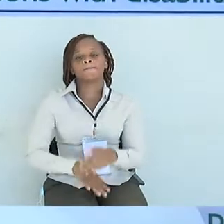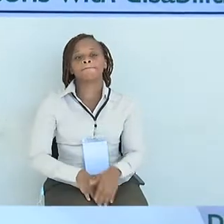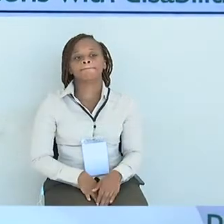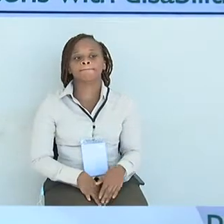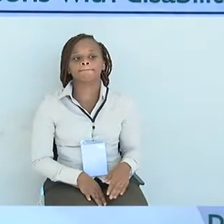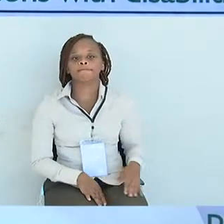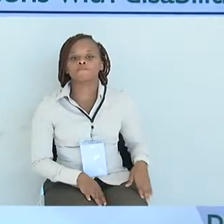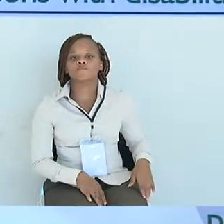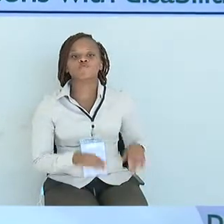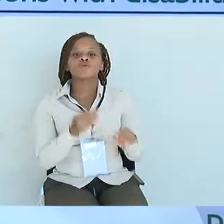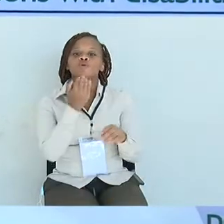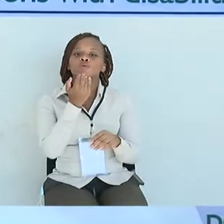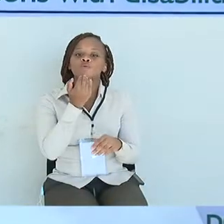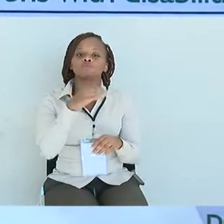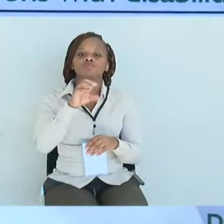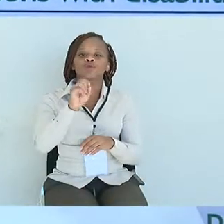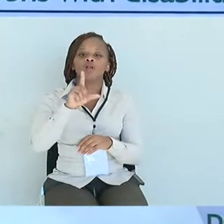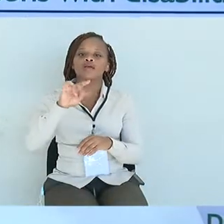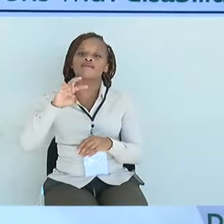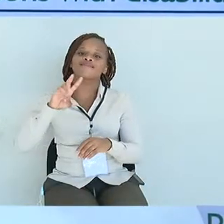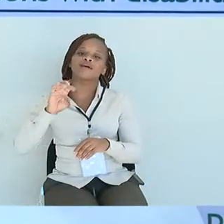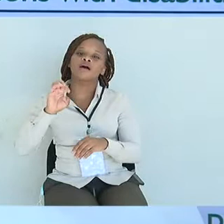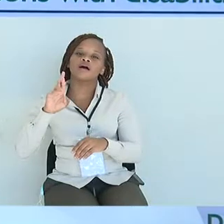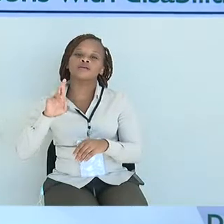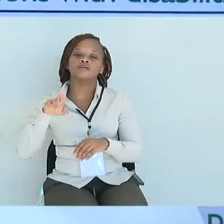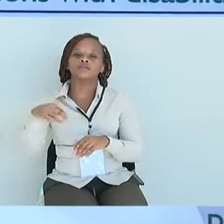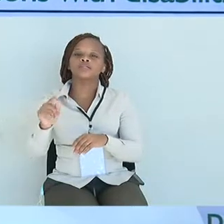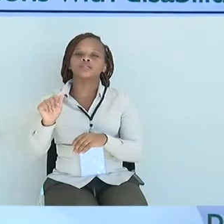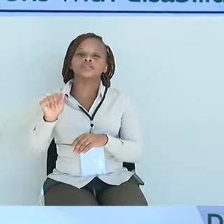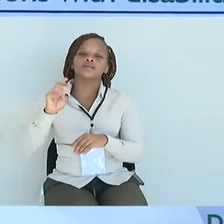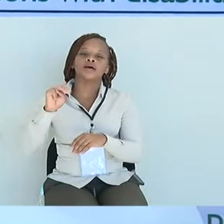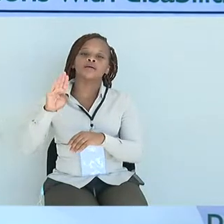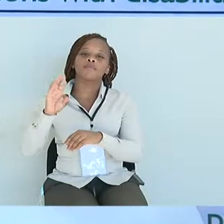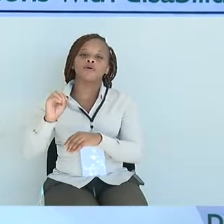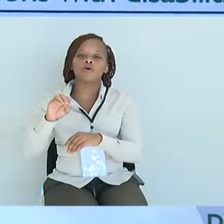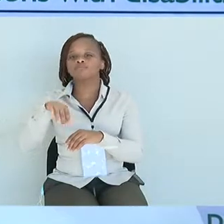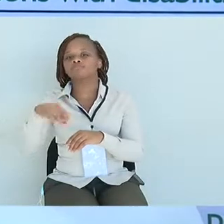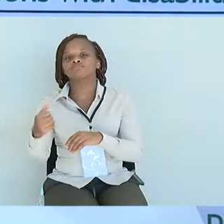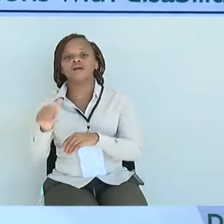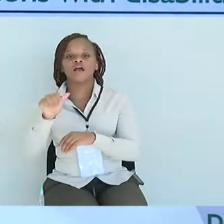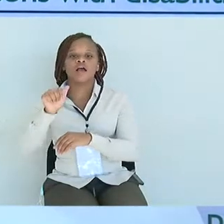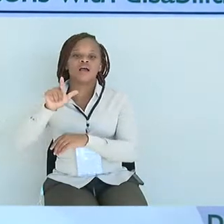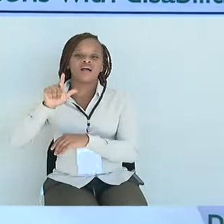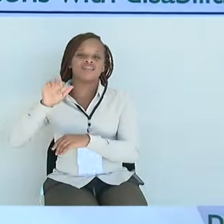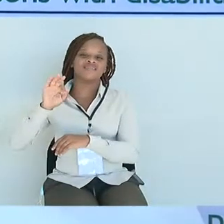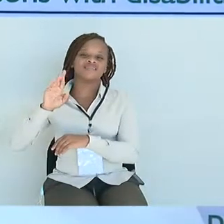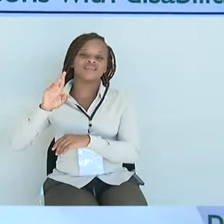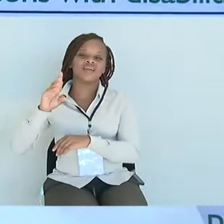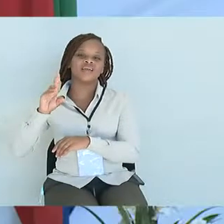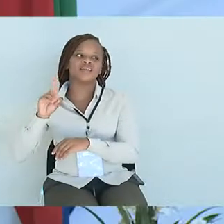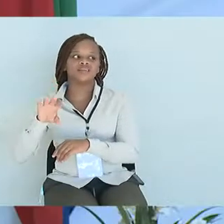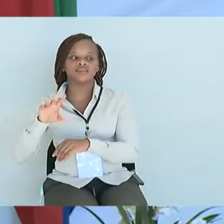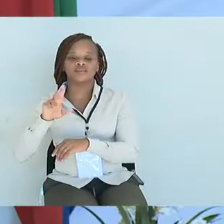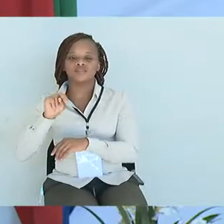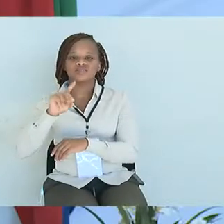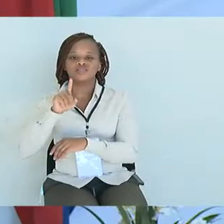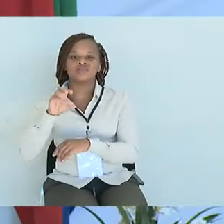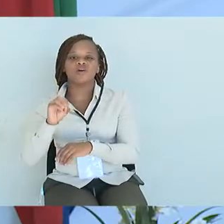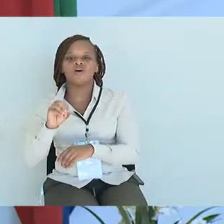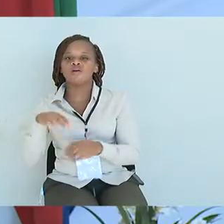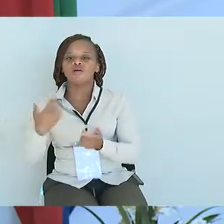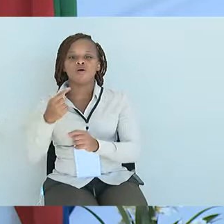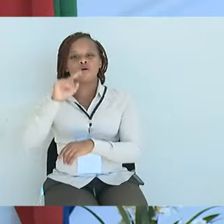Oliver Tambo, Babu Alfred Nzo, Winnie Mandela, a number of them that we can